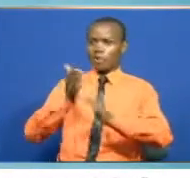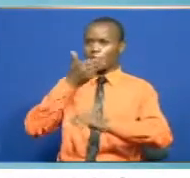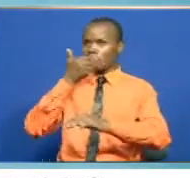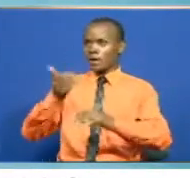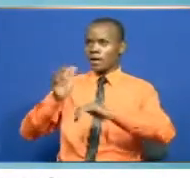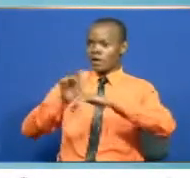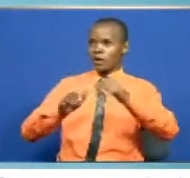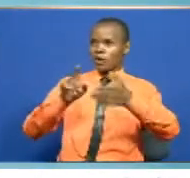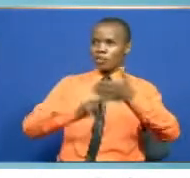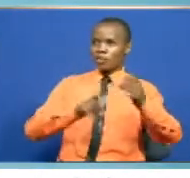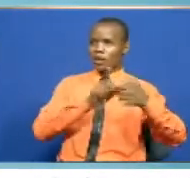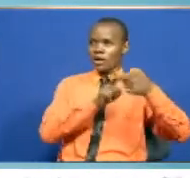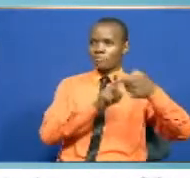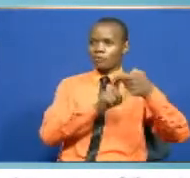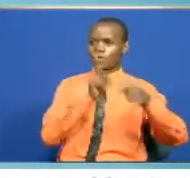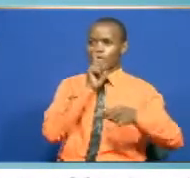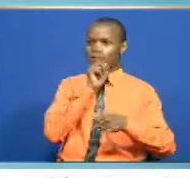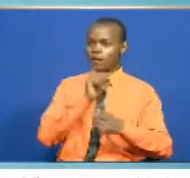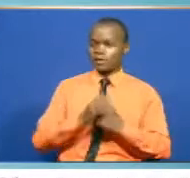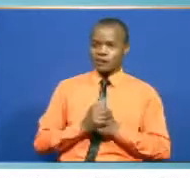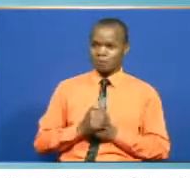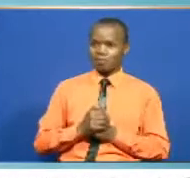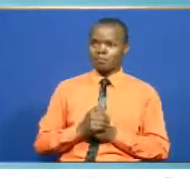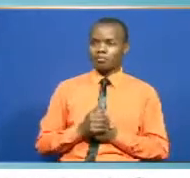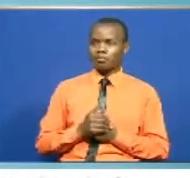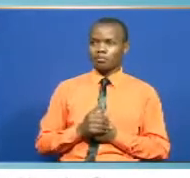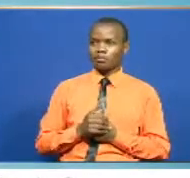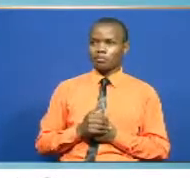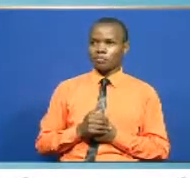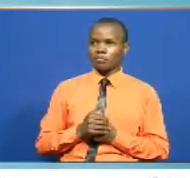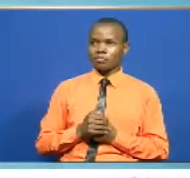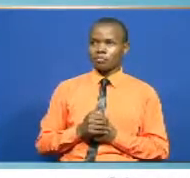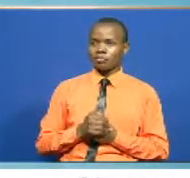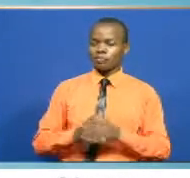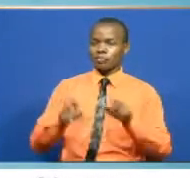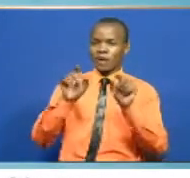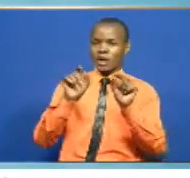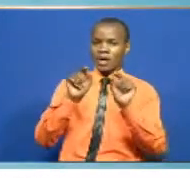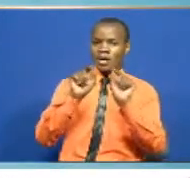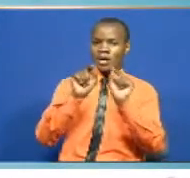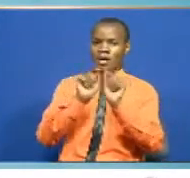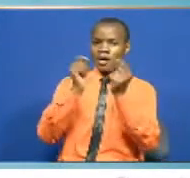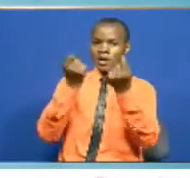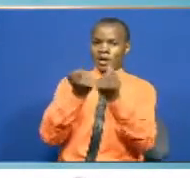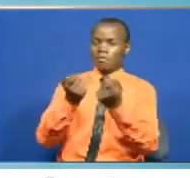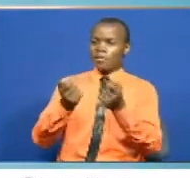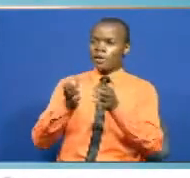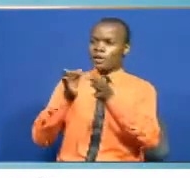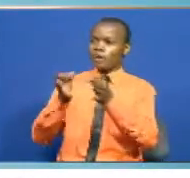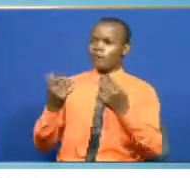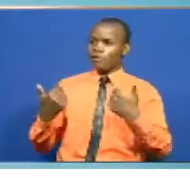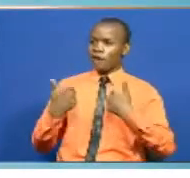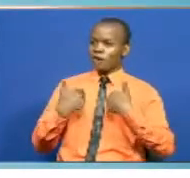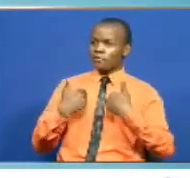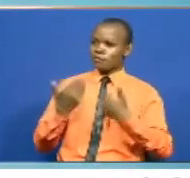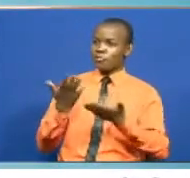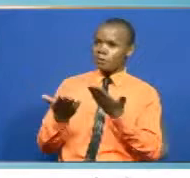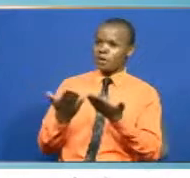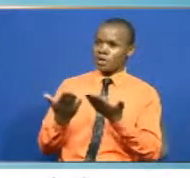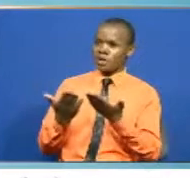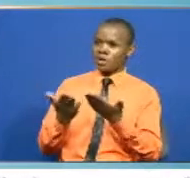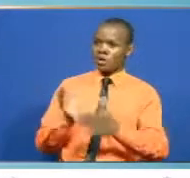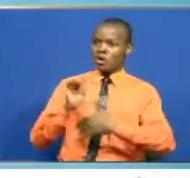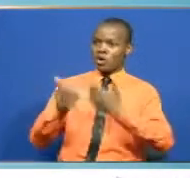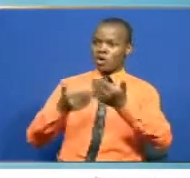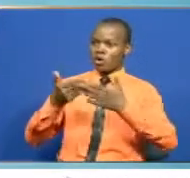saw at that time, you know. So our team, the way, if we have everybody, and